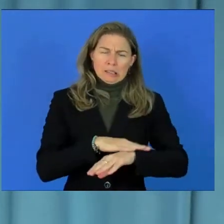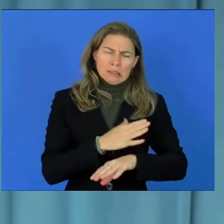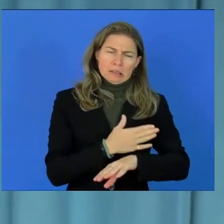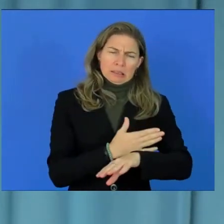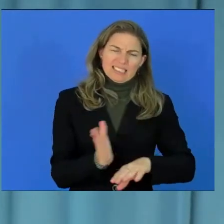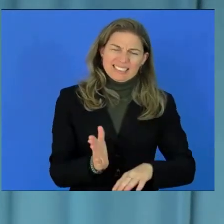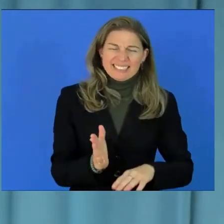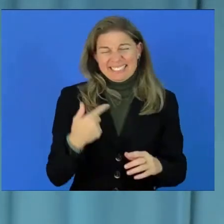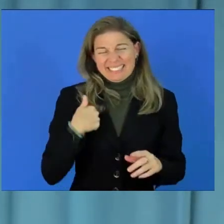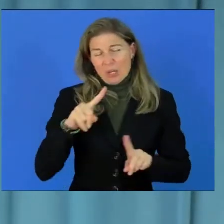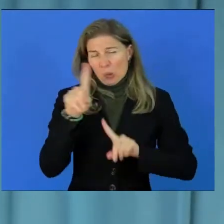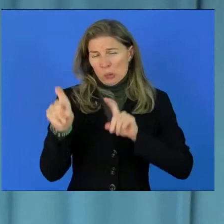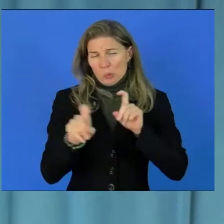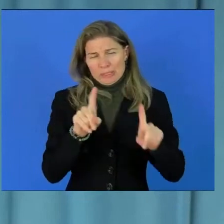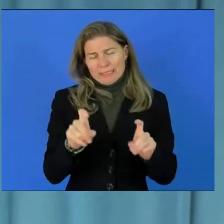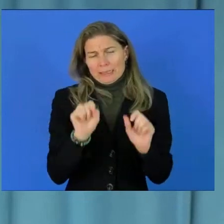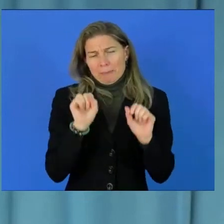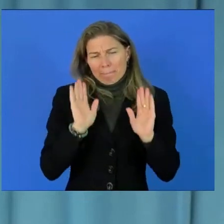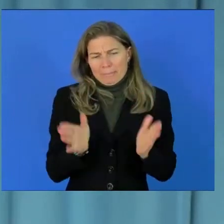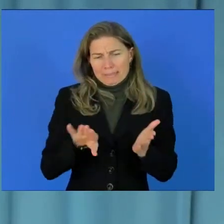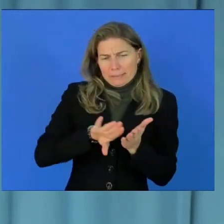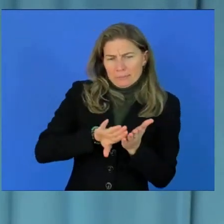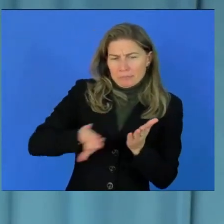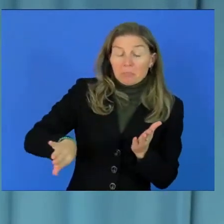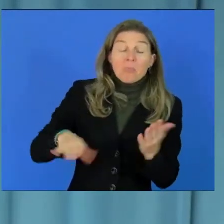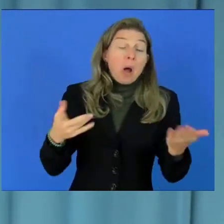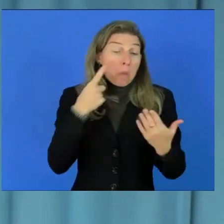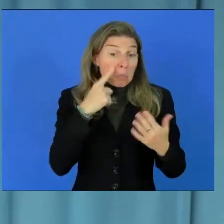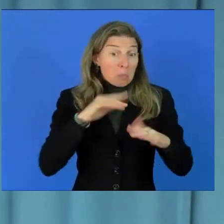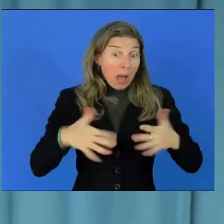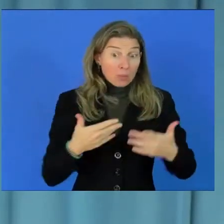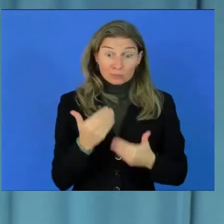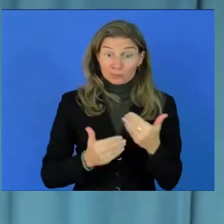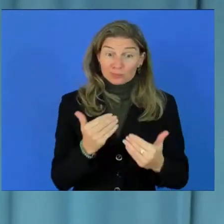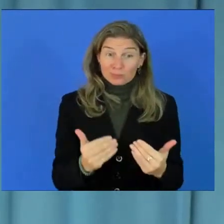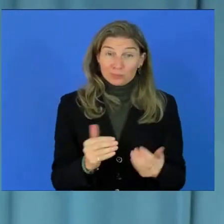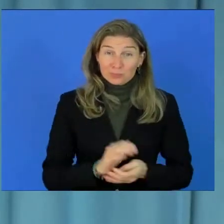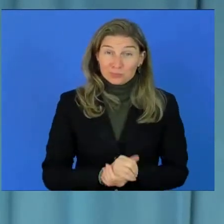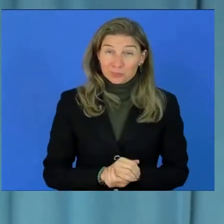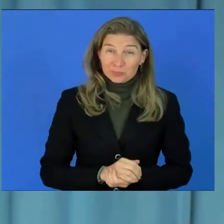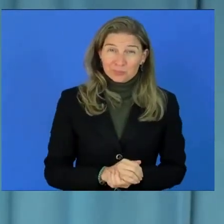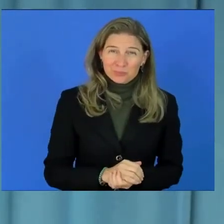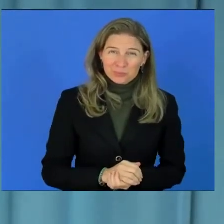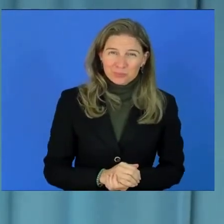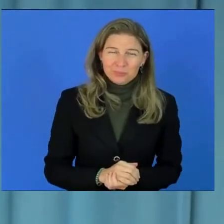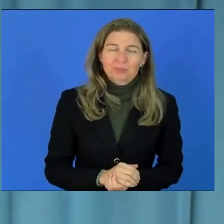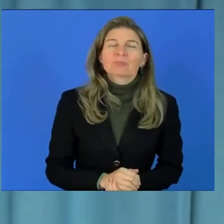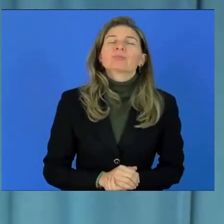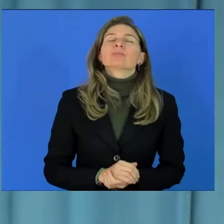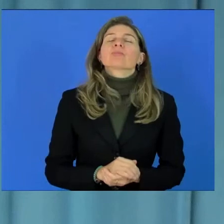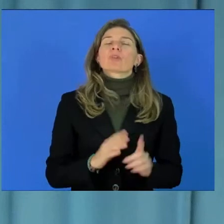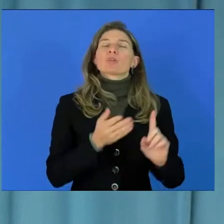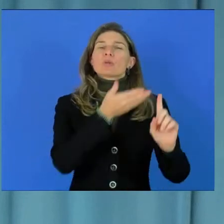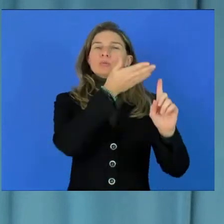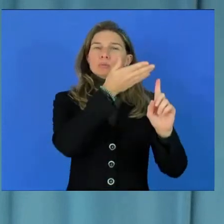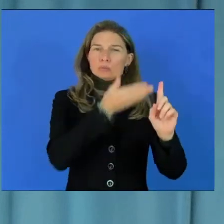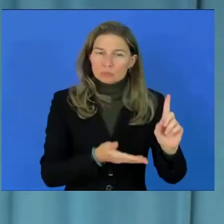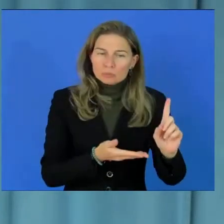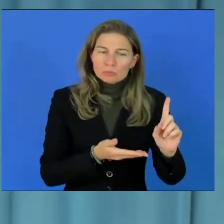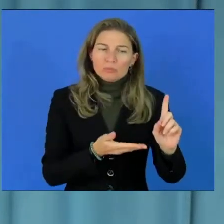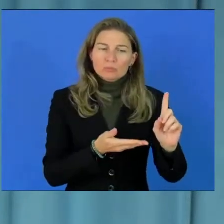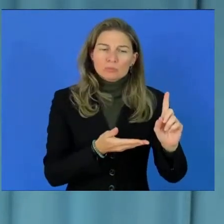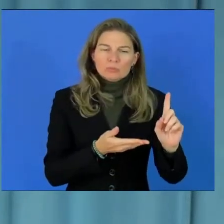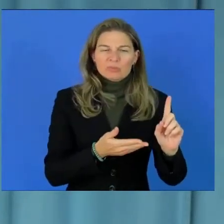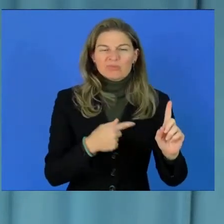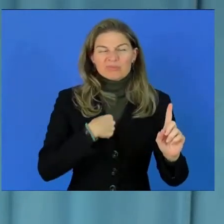questions, but we'll just have to wait and see. And we're going to introduce each person probably about twice, just so that